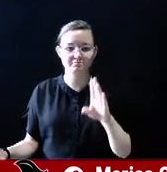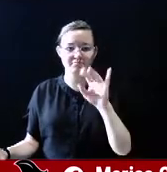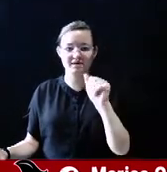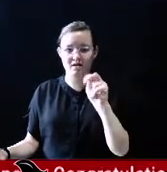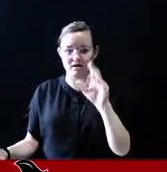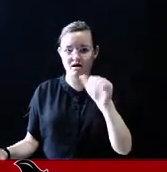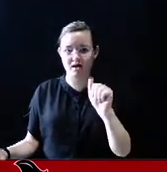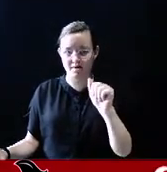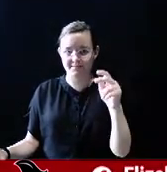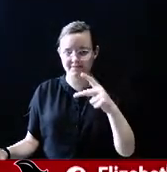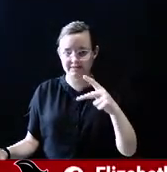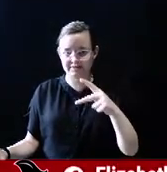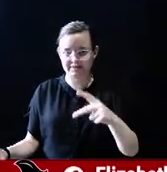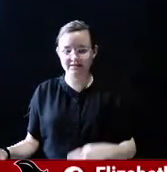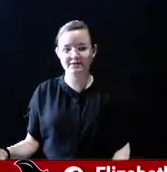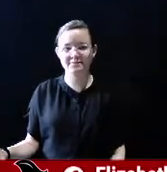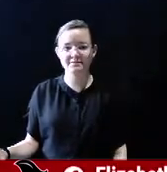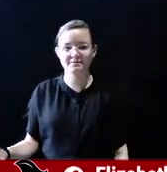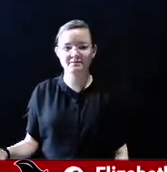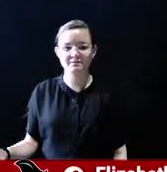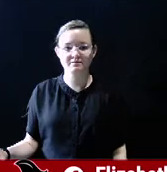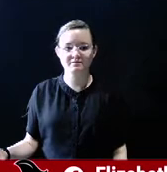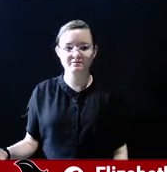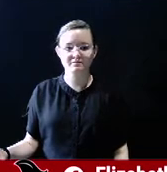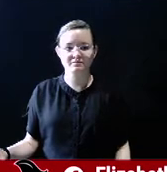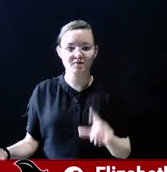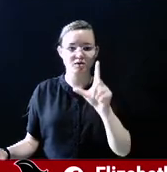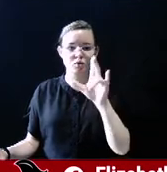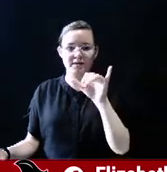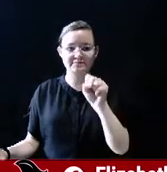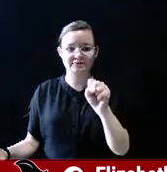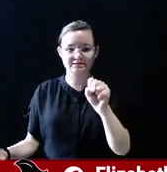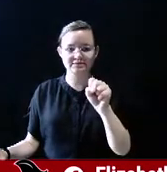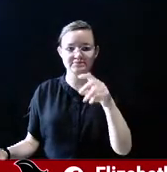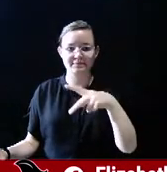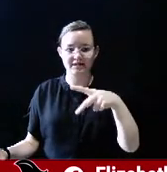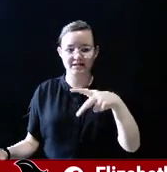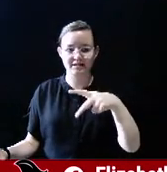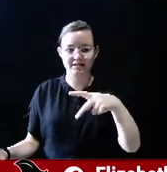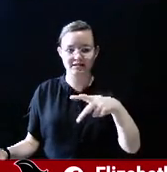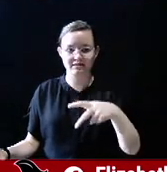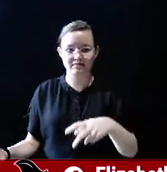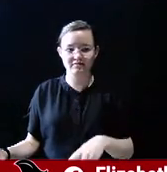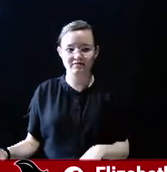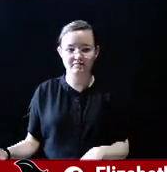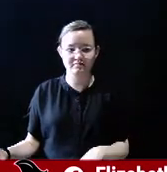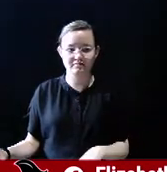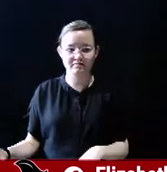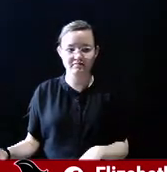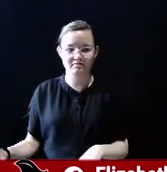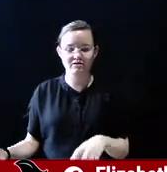Bianca Elizabeth Perez. Luis Manuel Perez.